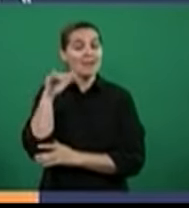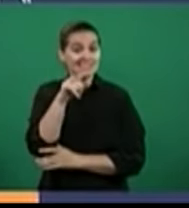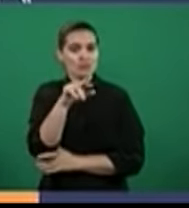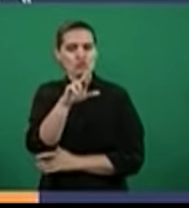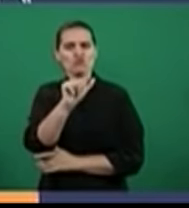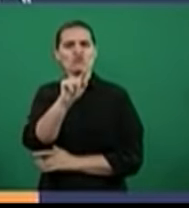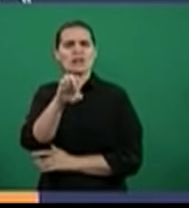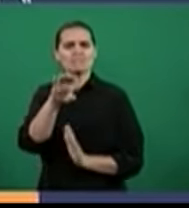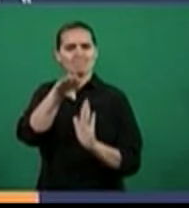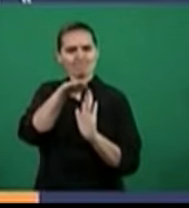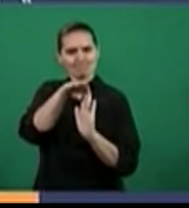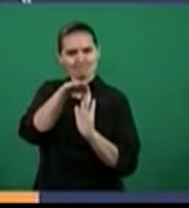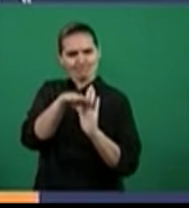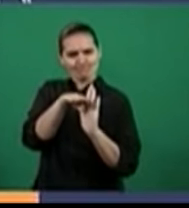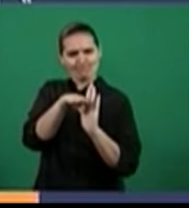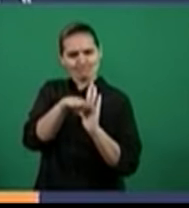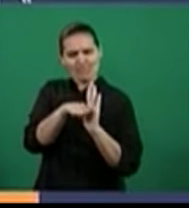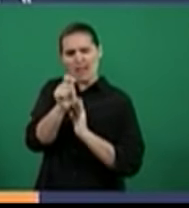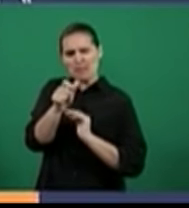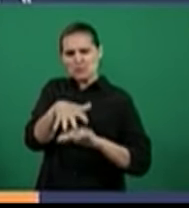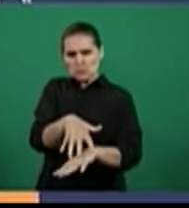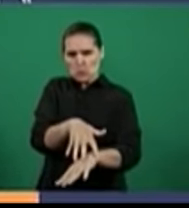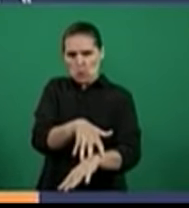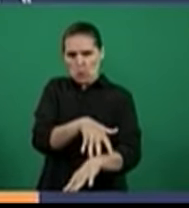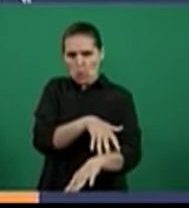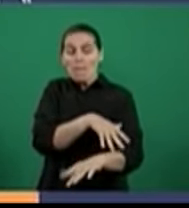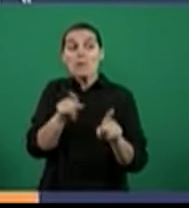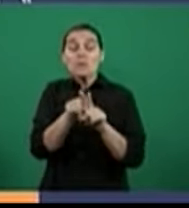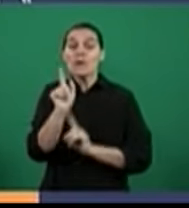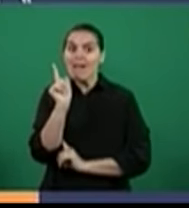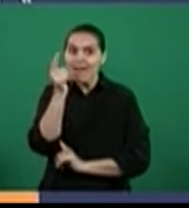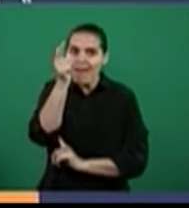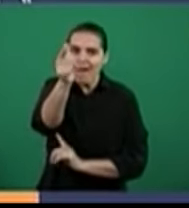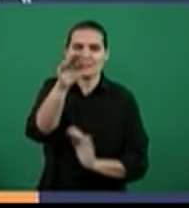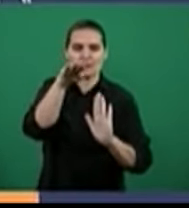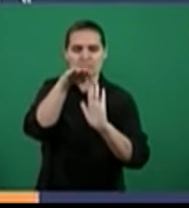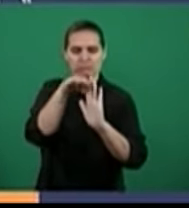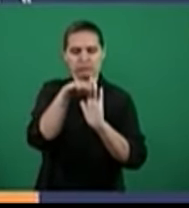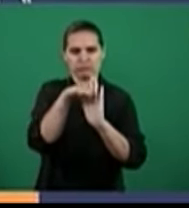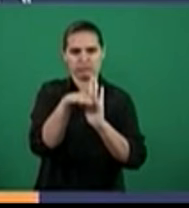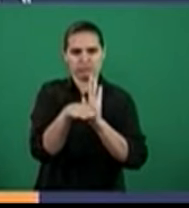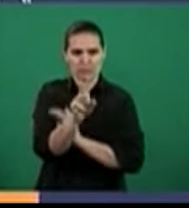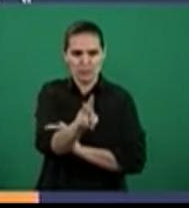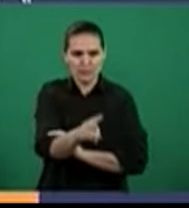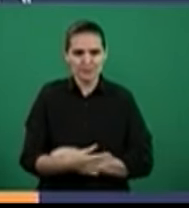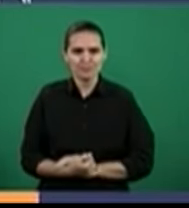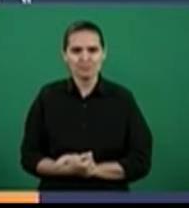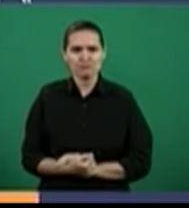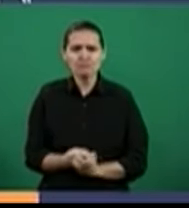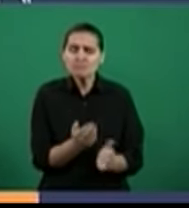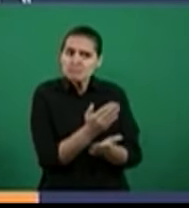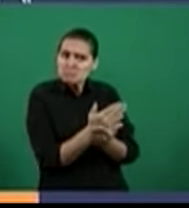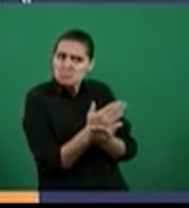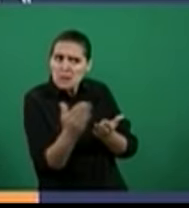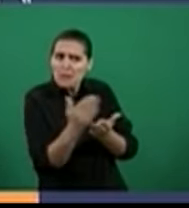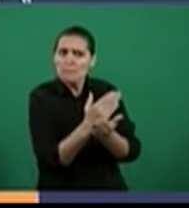pace and to start cutting at a later stage. A few emerging market central